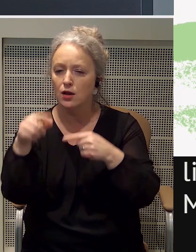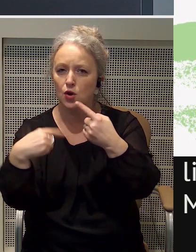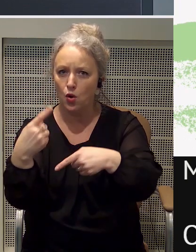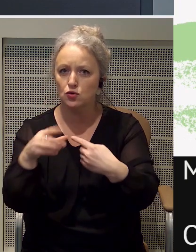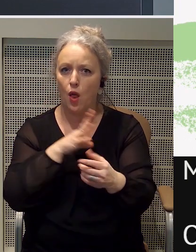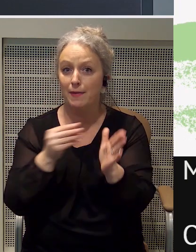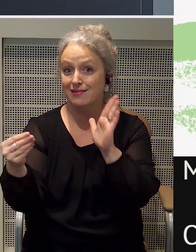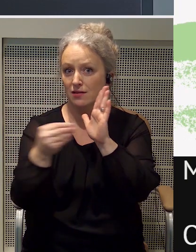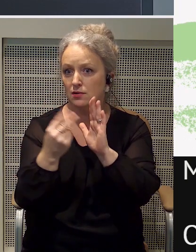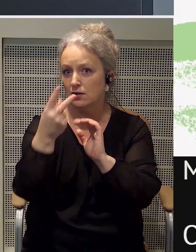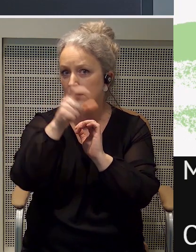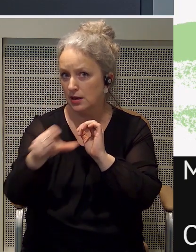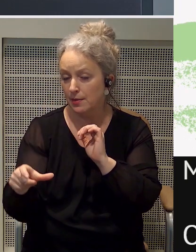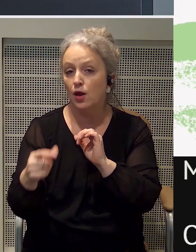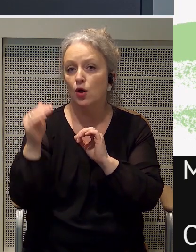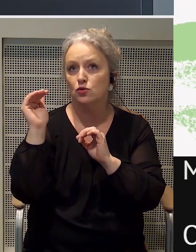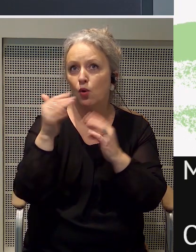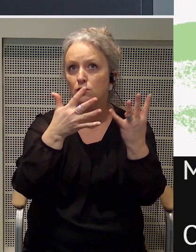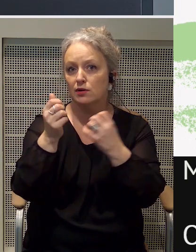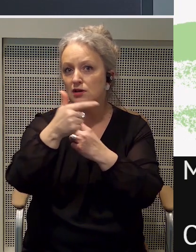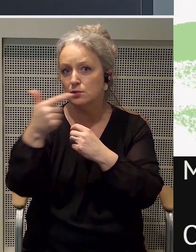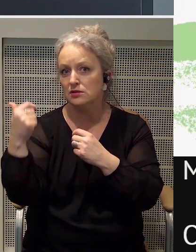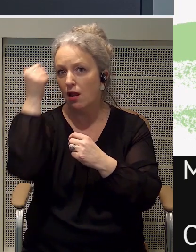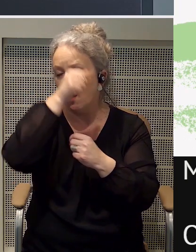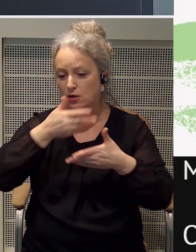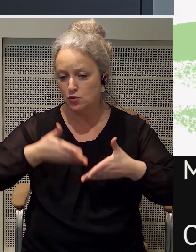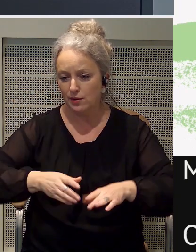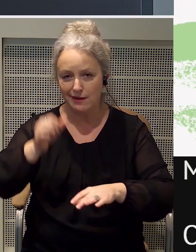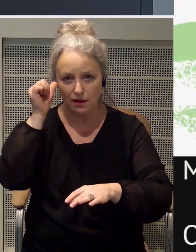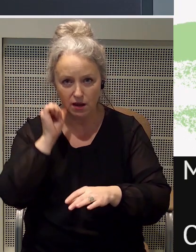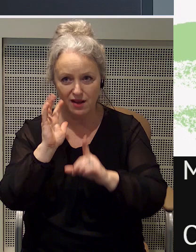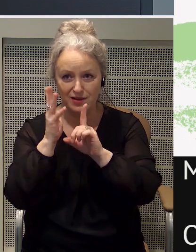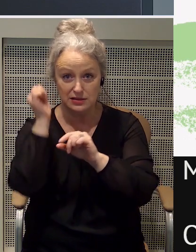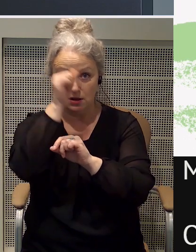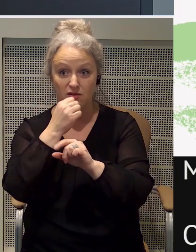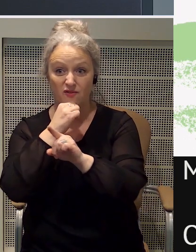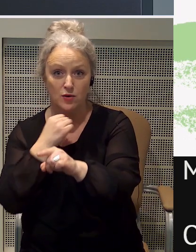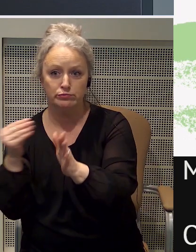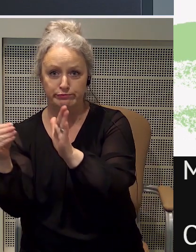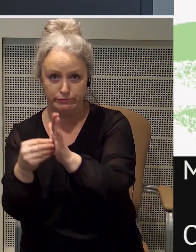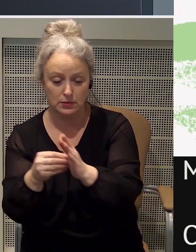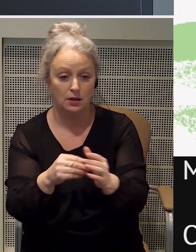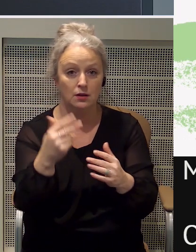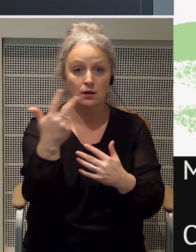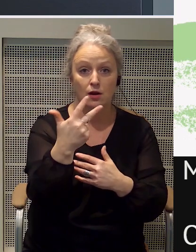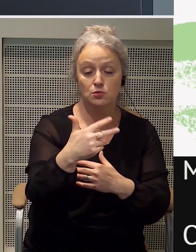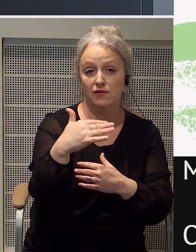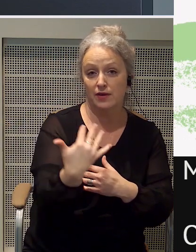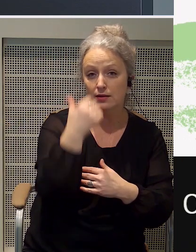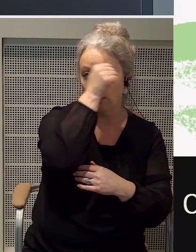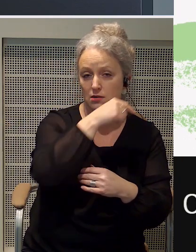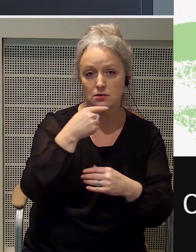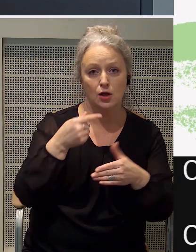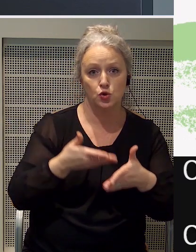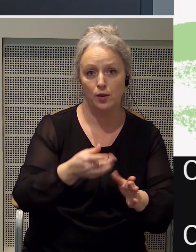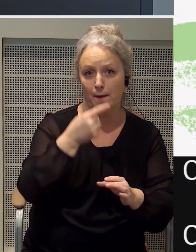and there have been two diagnoses for a woman born in 1977 when